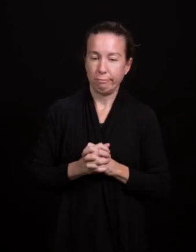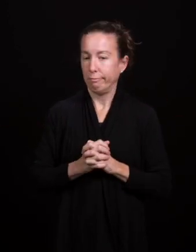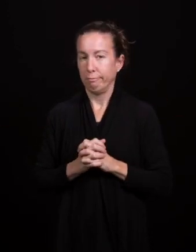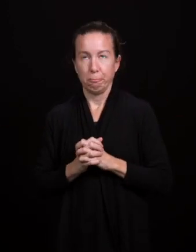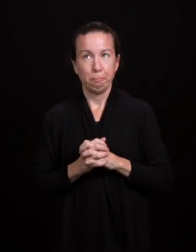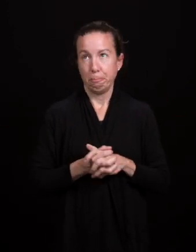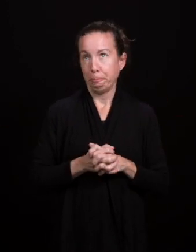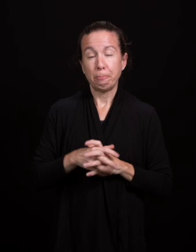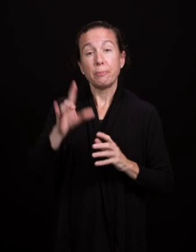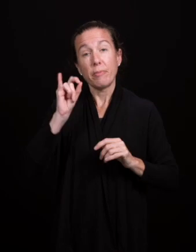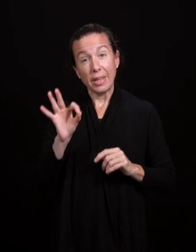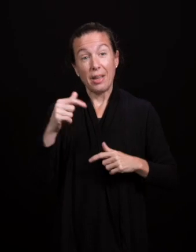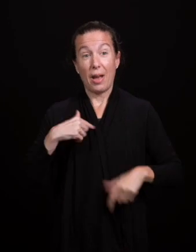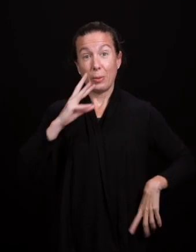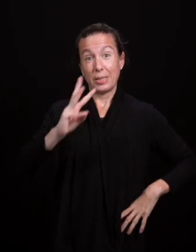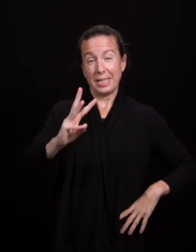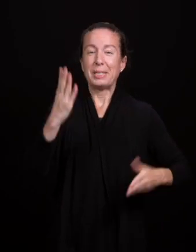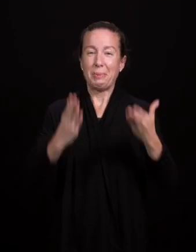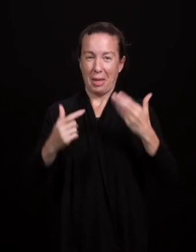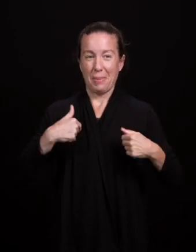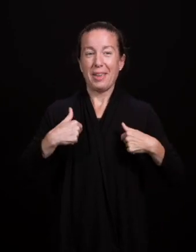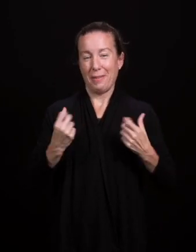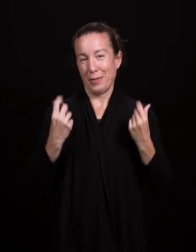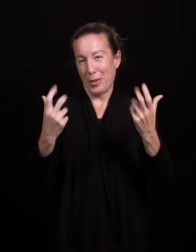I would be fluent if I was also 6 years old.